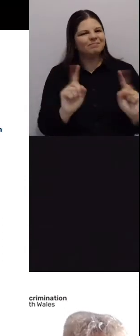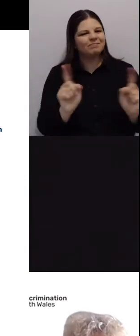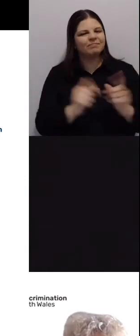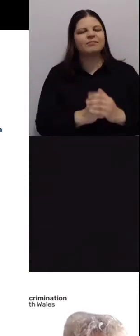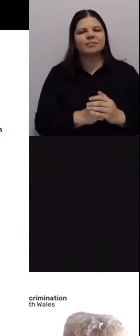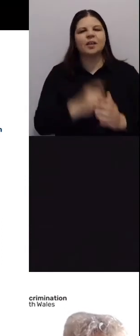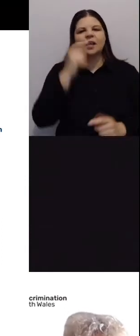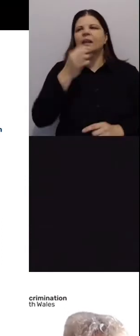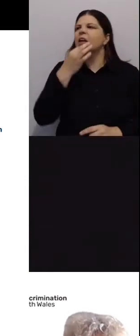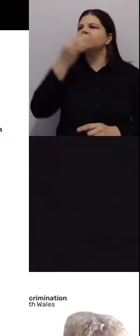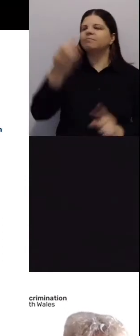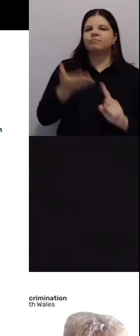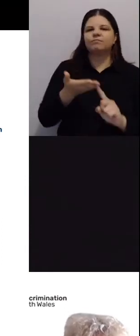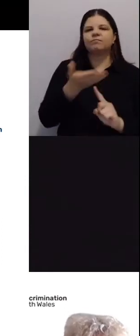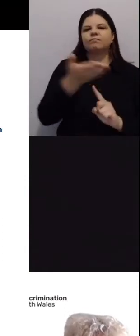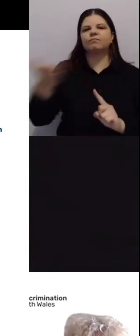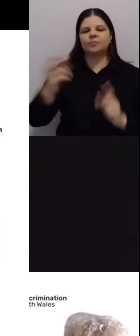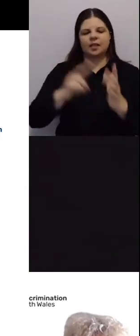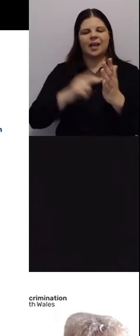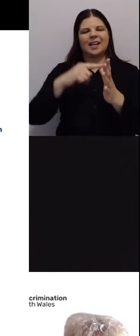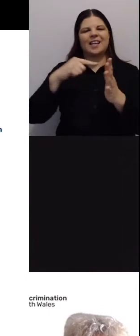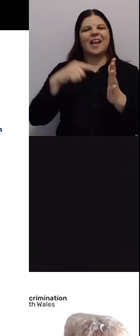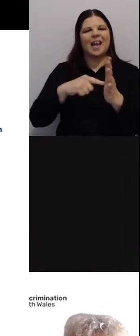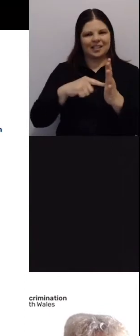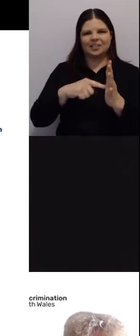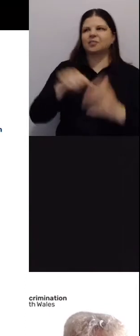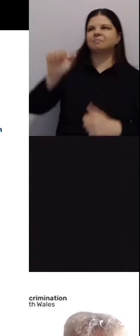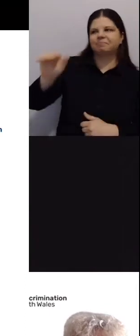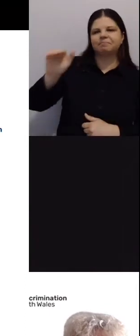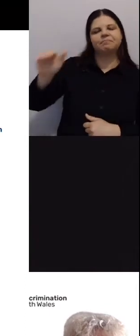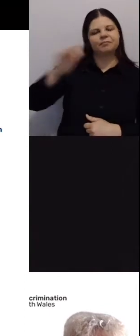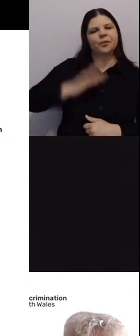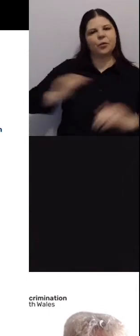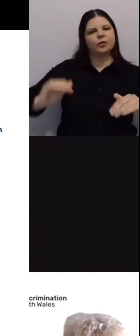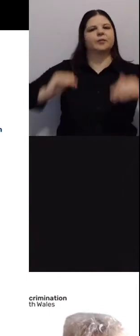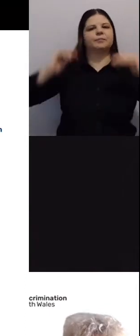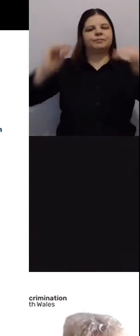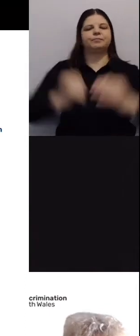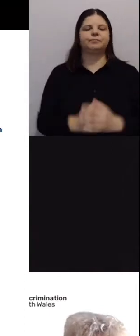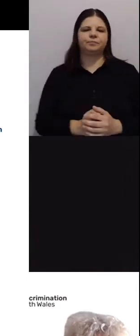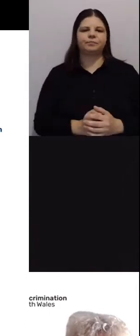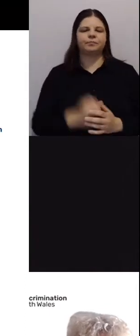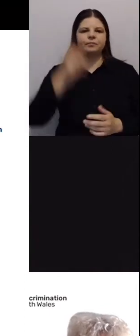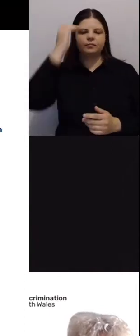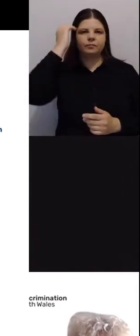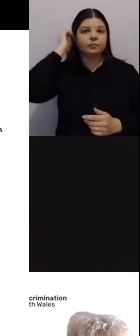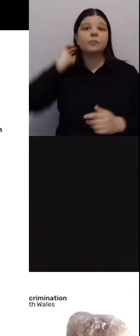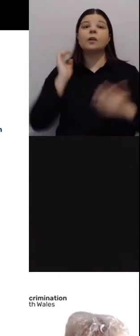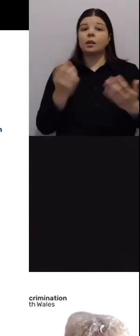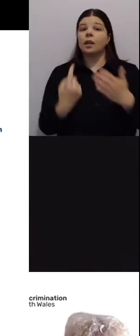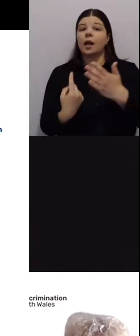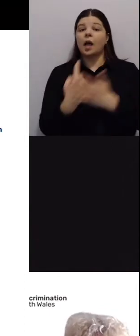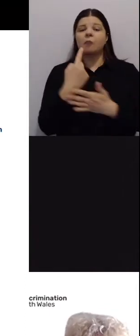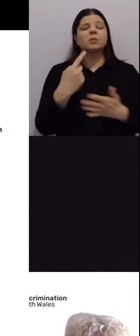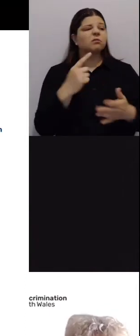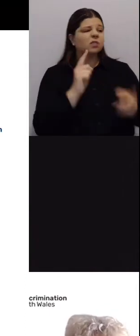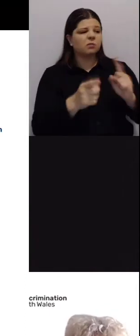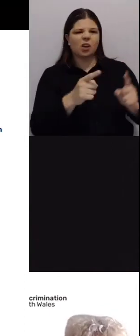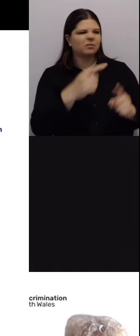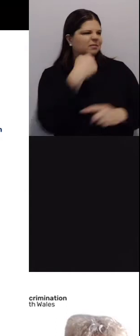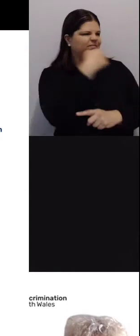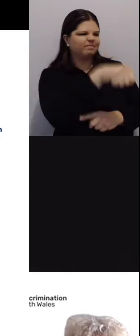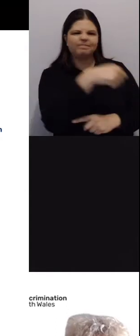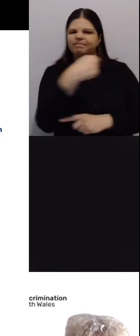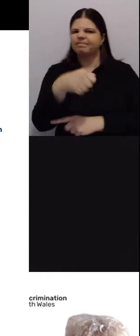the complaint to NCAT. This is also the case if the complaint is declined during or